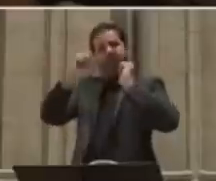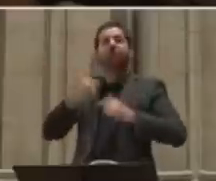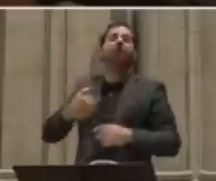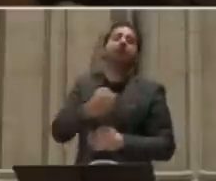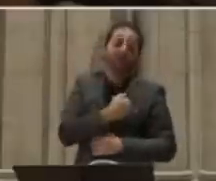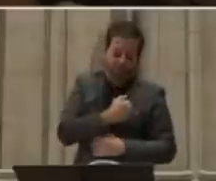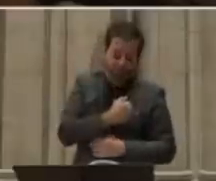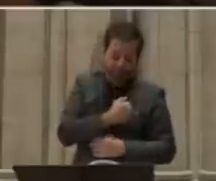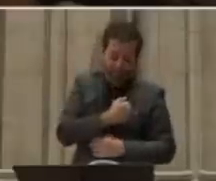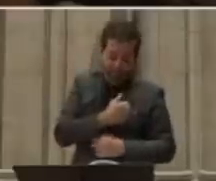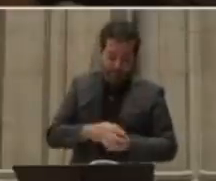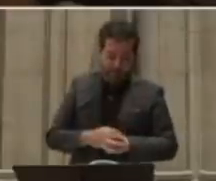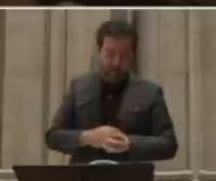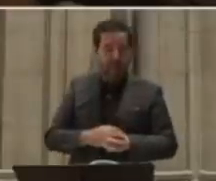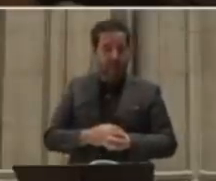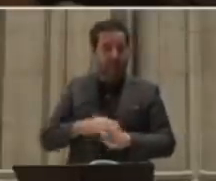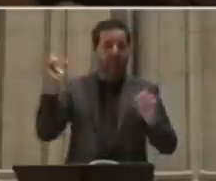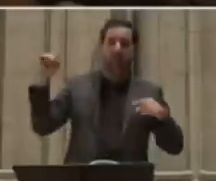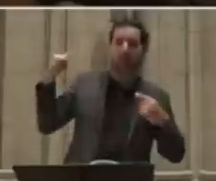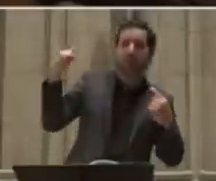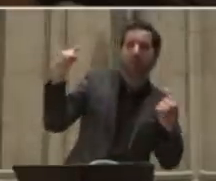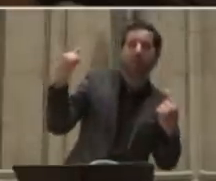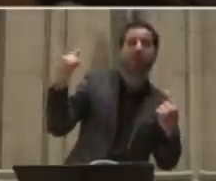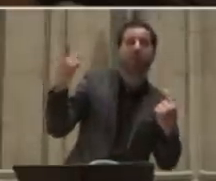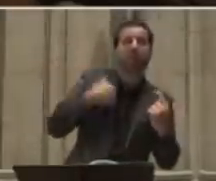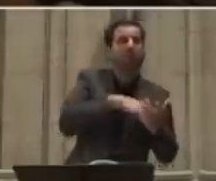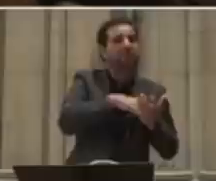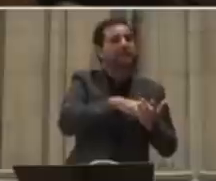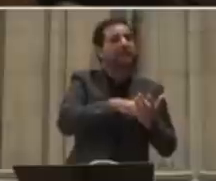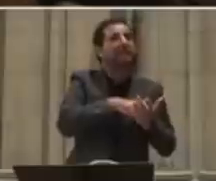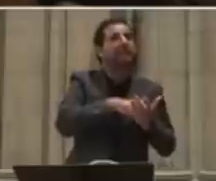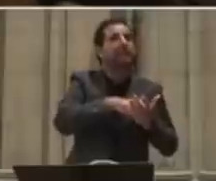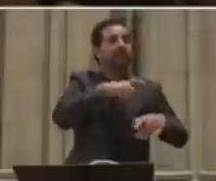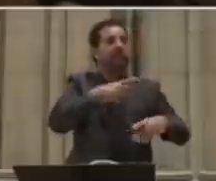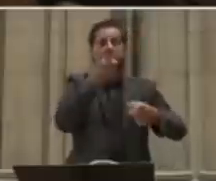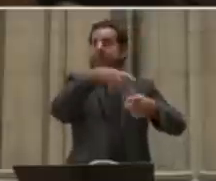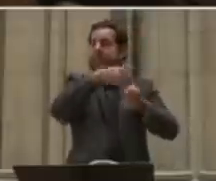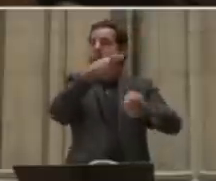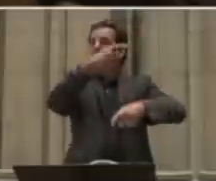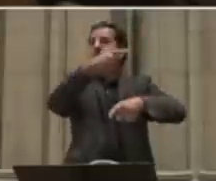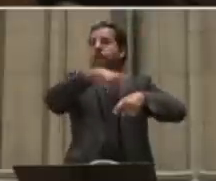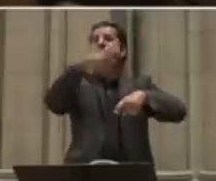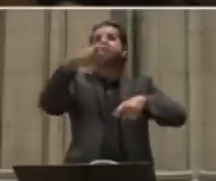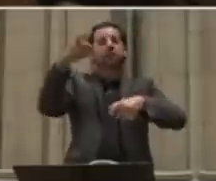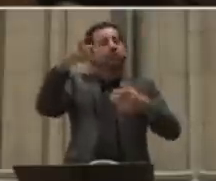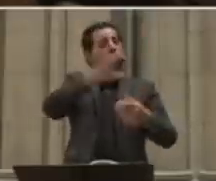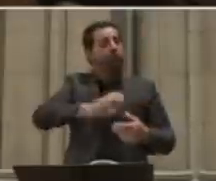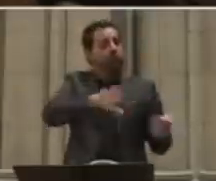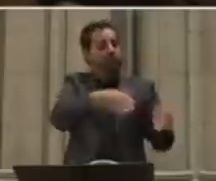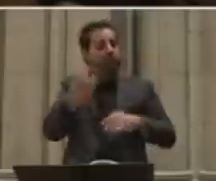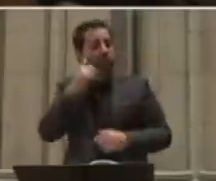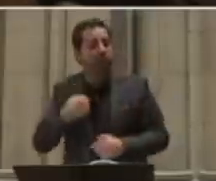us. For while we were still weak, at the right time, Christ died for the ungodly.